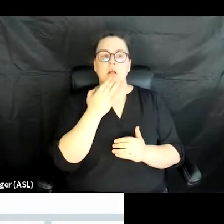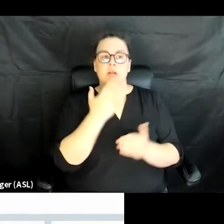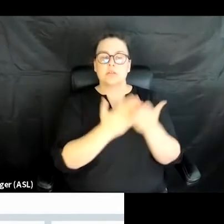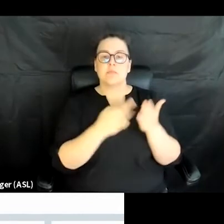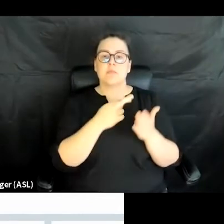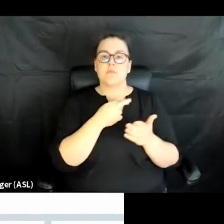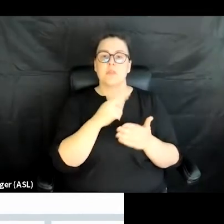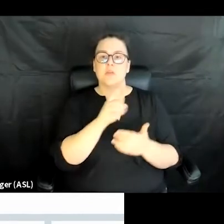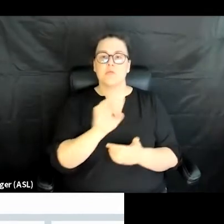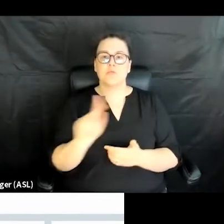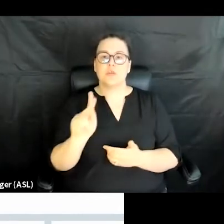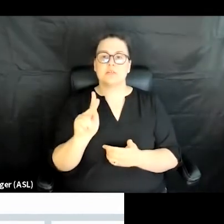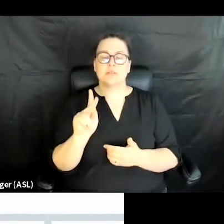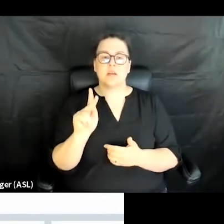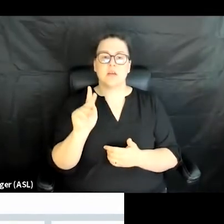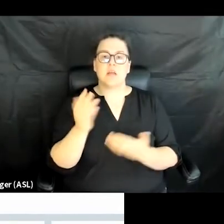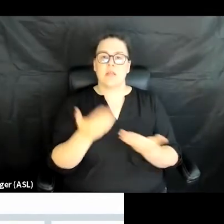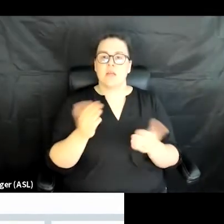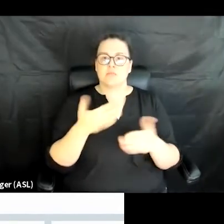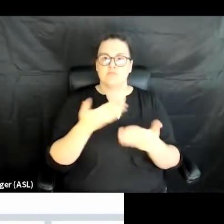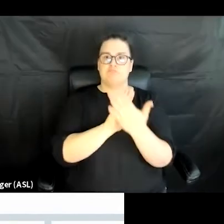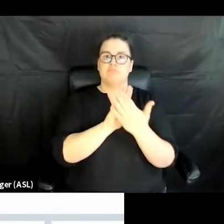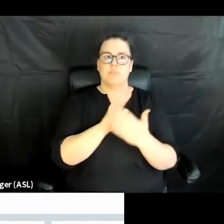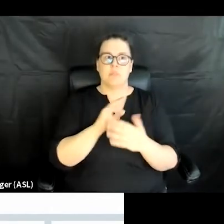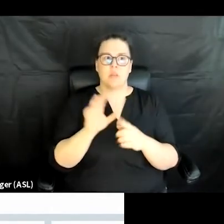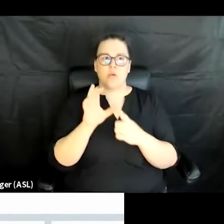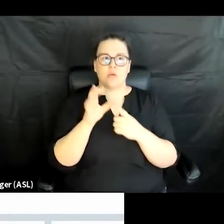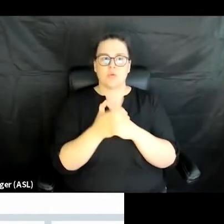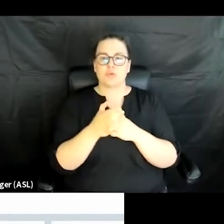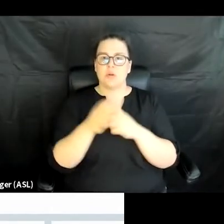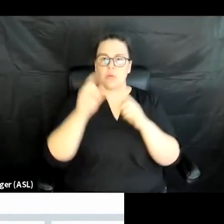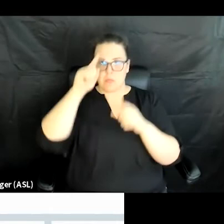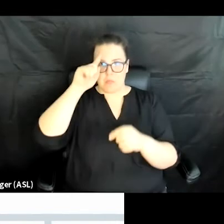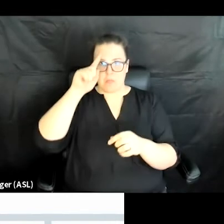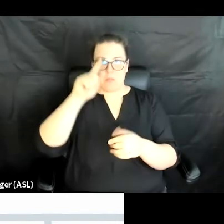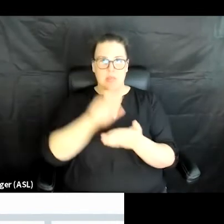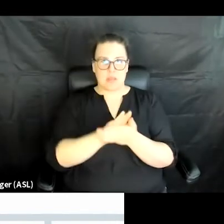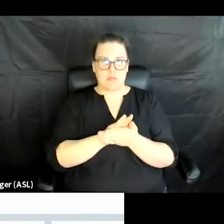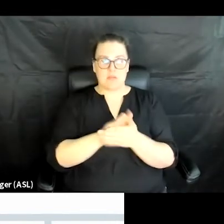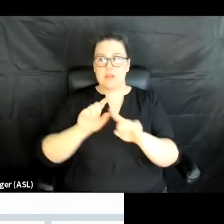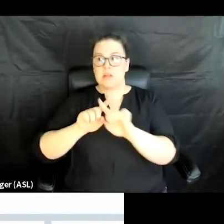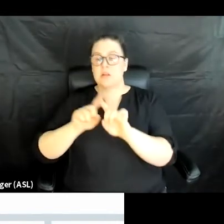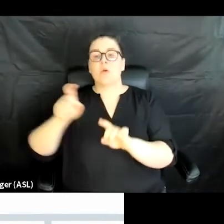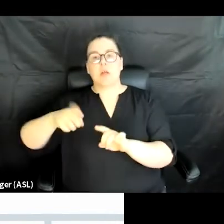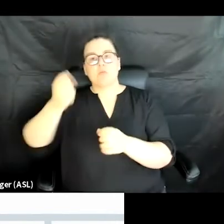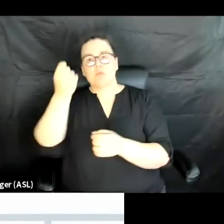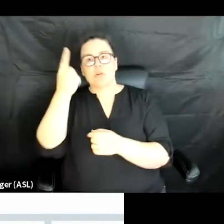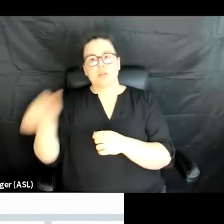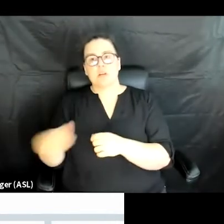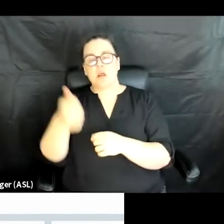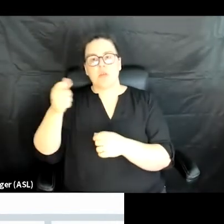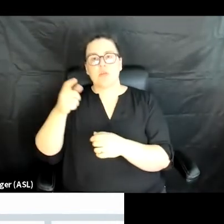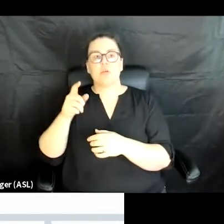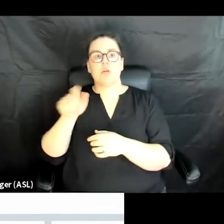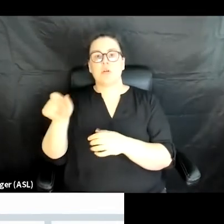they face with, basically it's the cultural beliefs. And we have to be mindful that in different cultures, especially like among the Hispanics